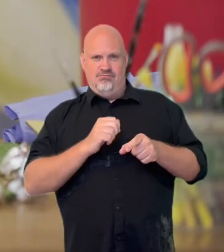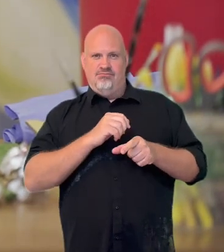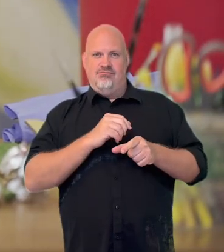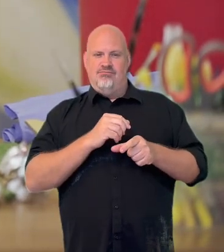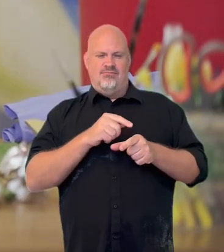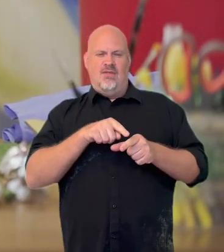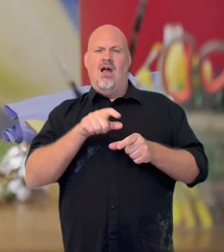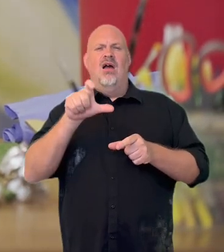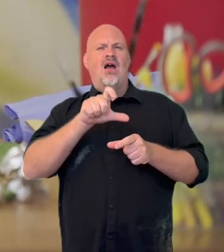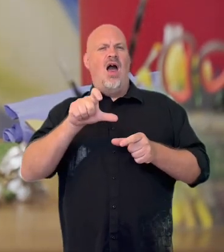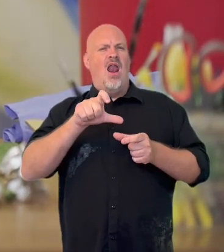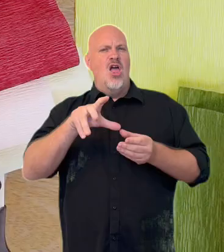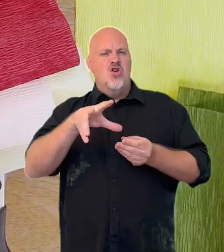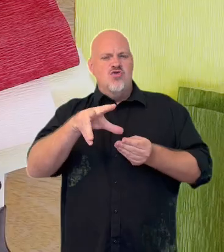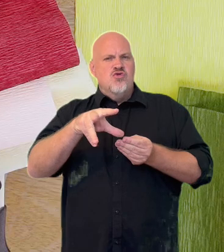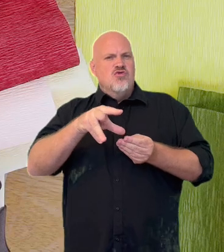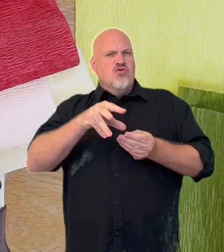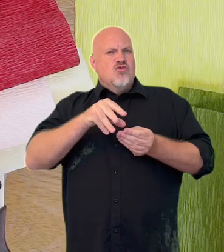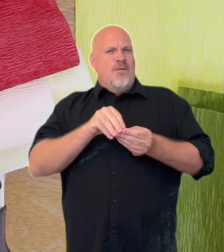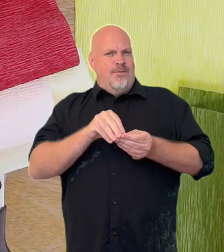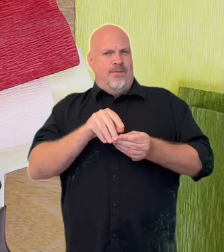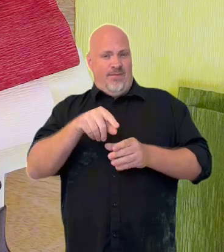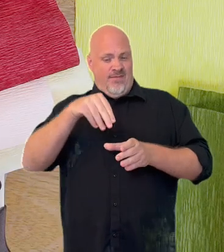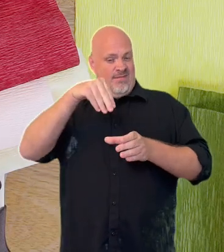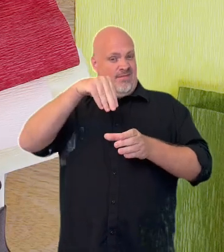colour really nicely and just